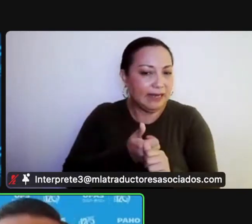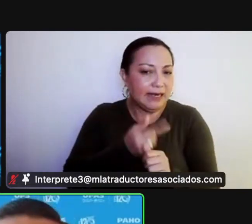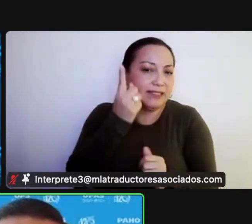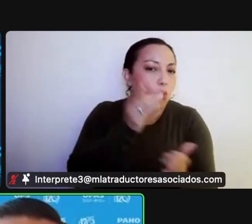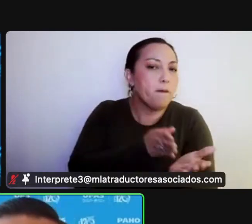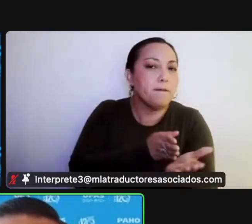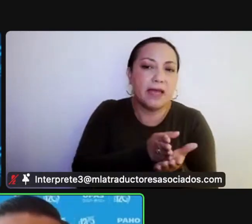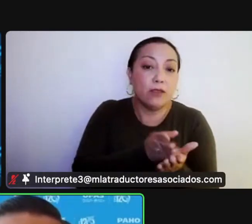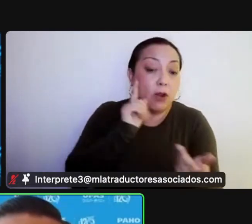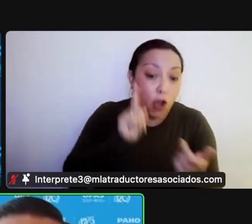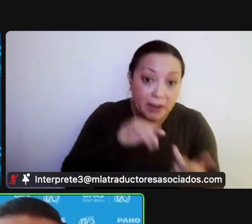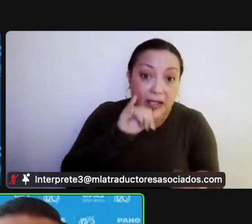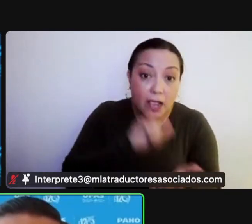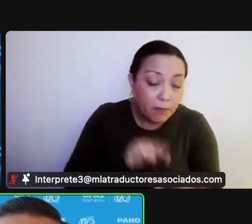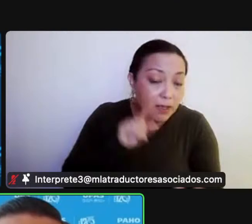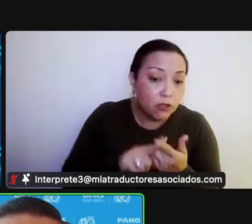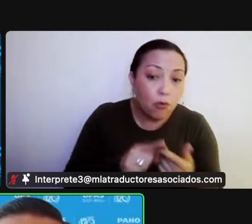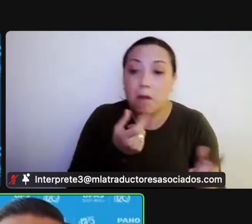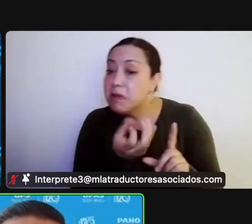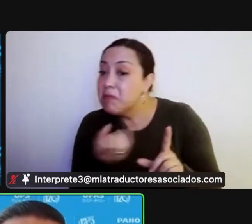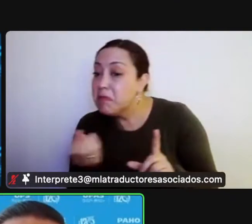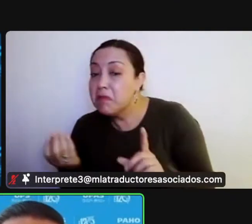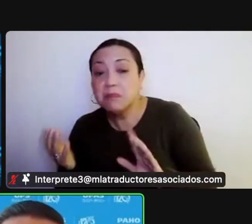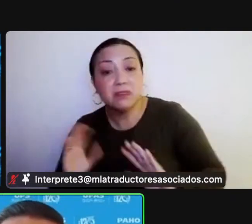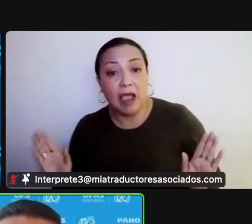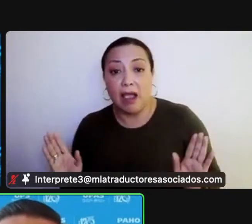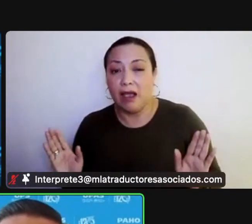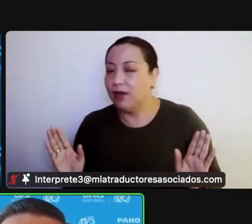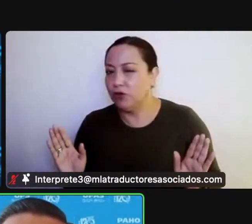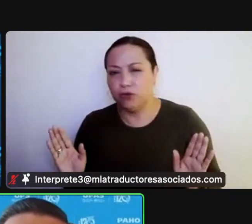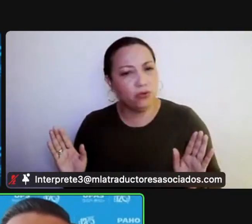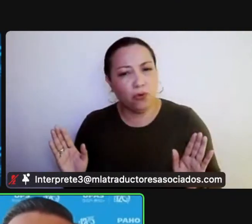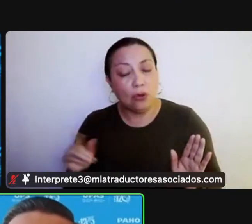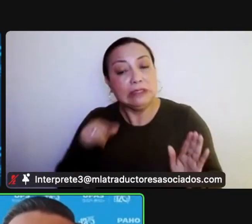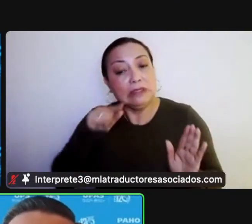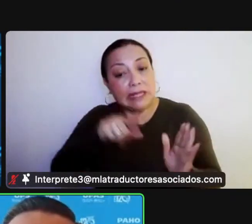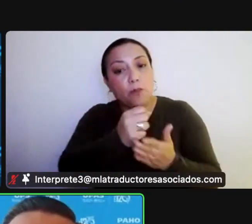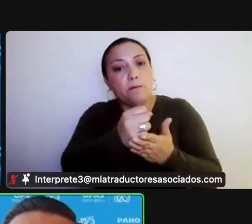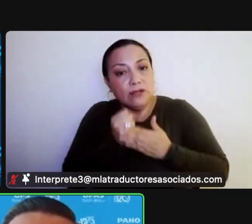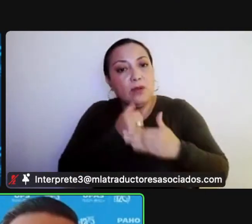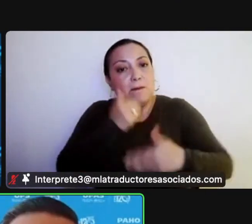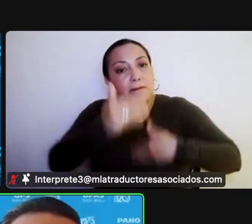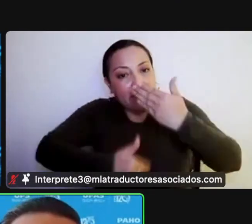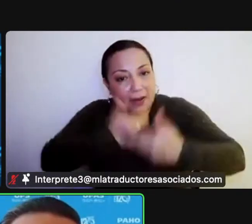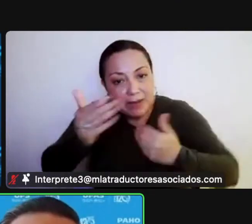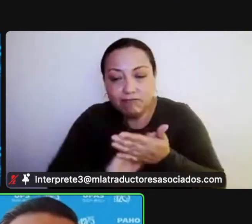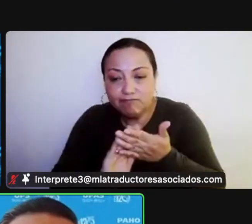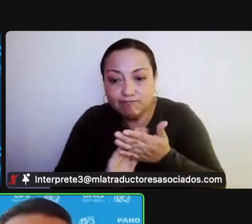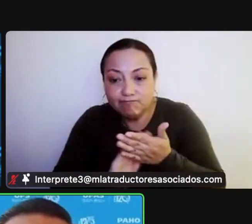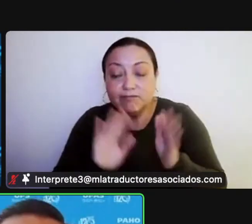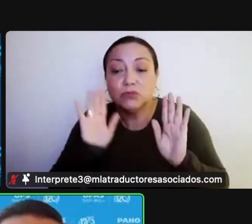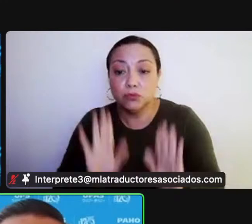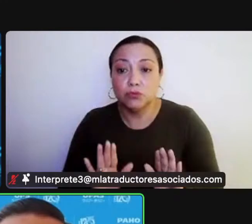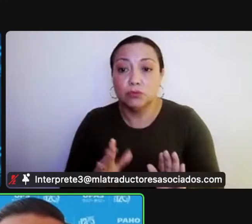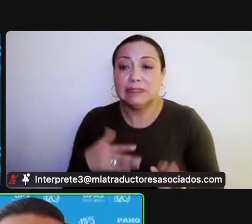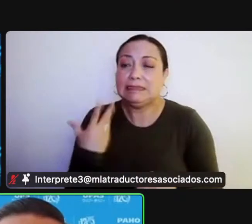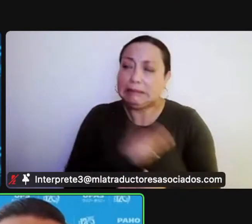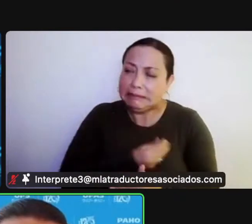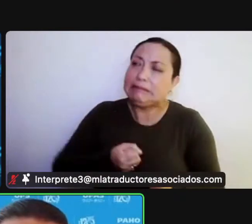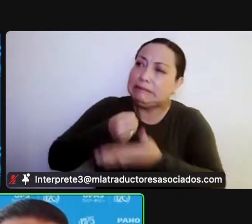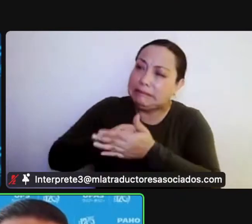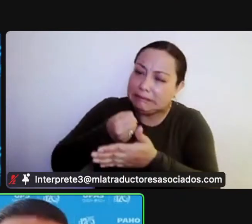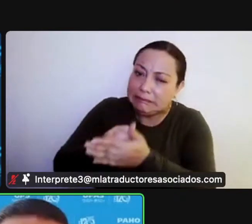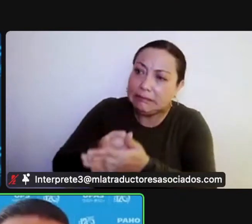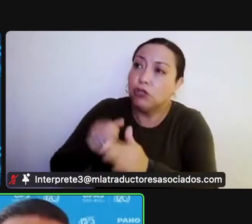mean. Is not only is the solution. It's not just measuring because, but as long as we